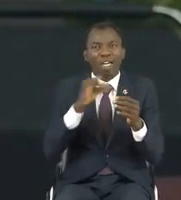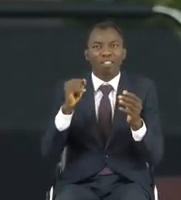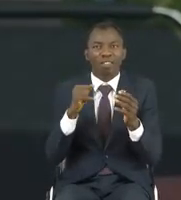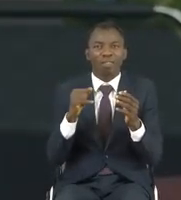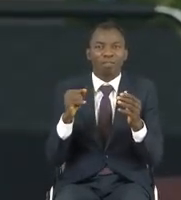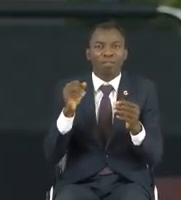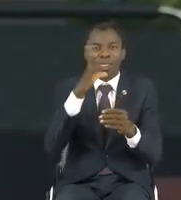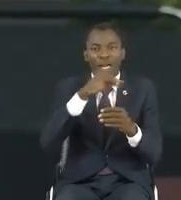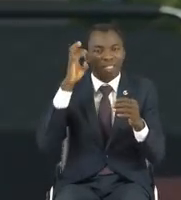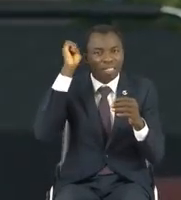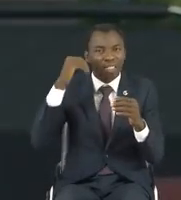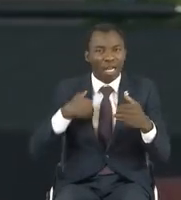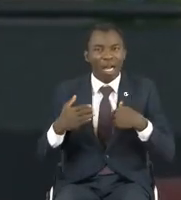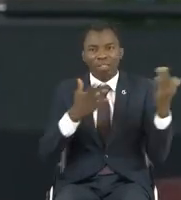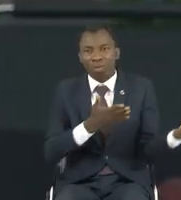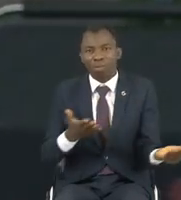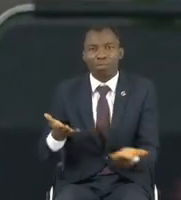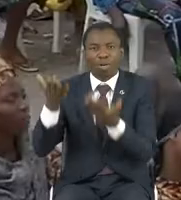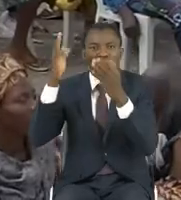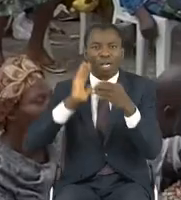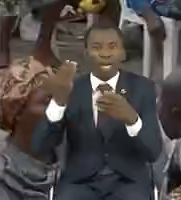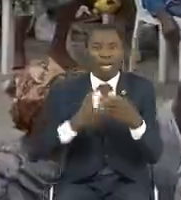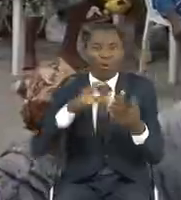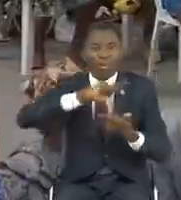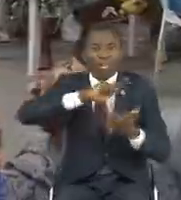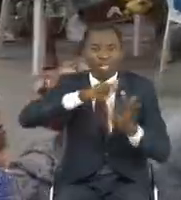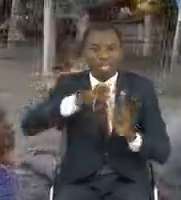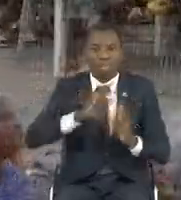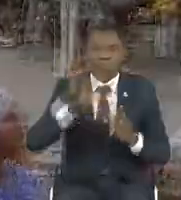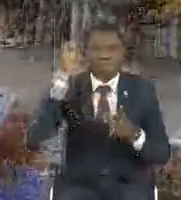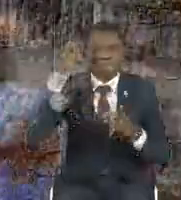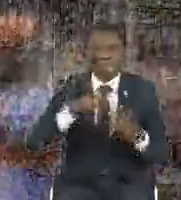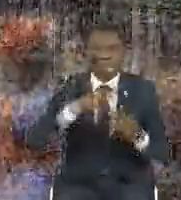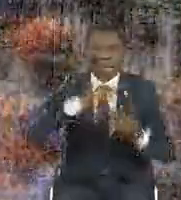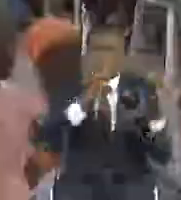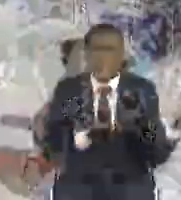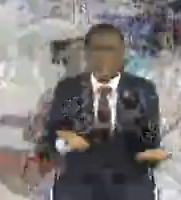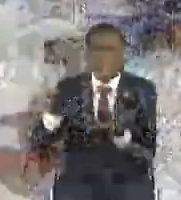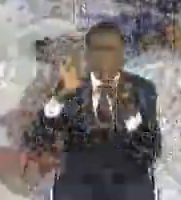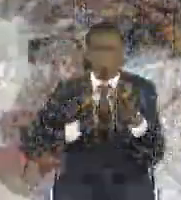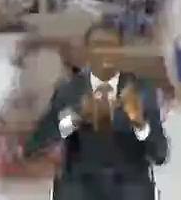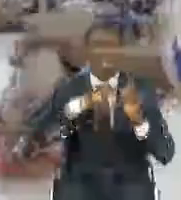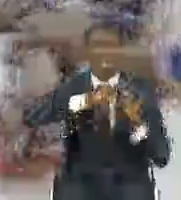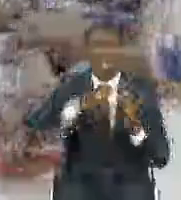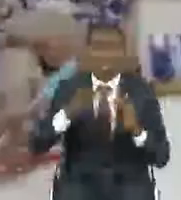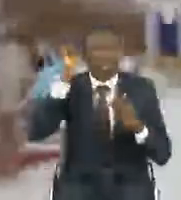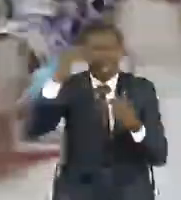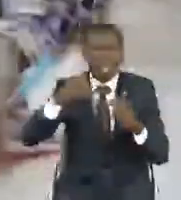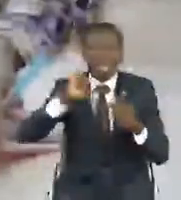has borne my grief. I said, he has borne my grief. I said, he has borne